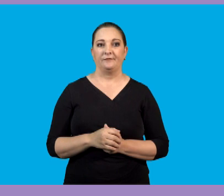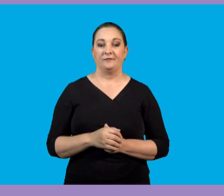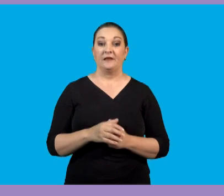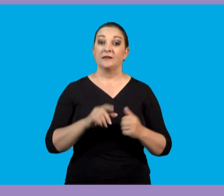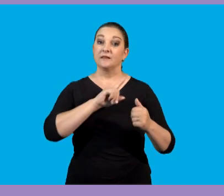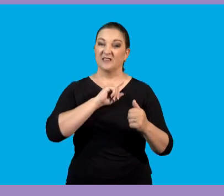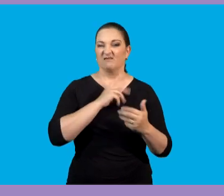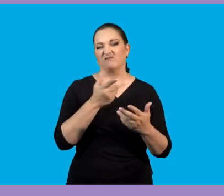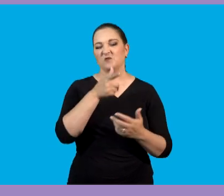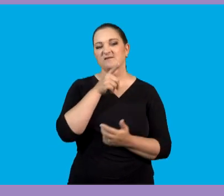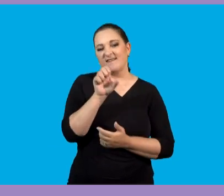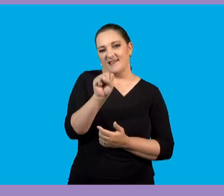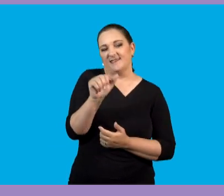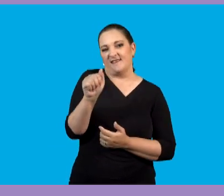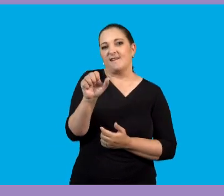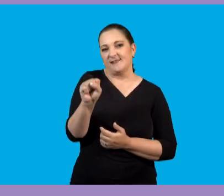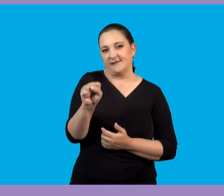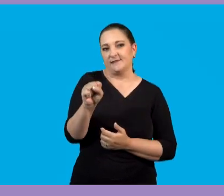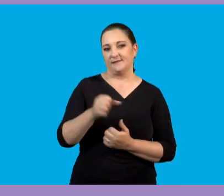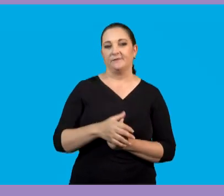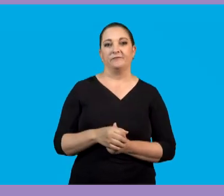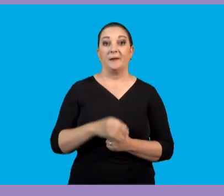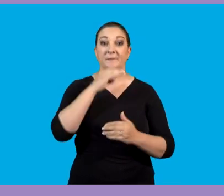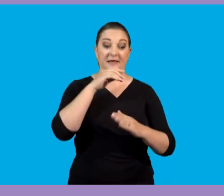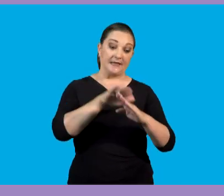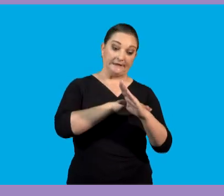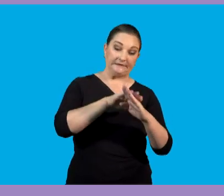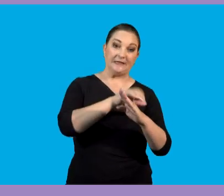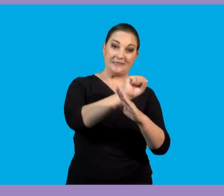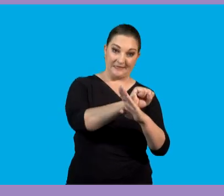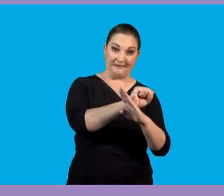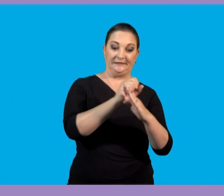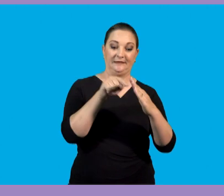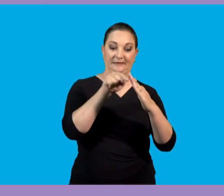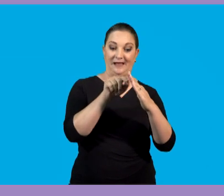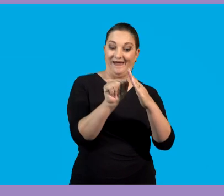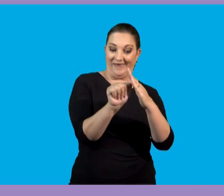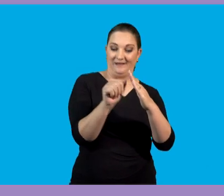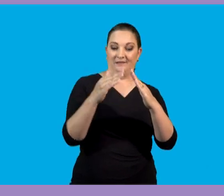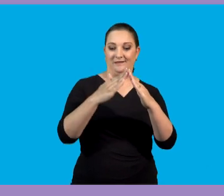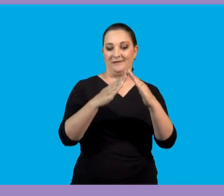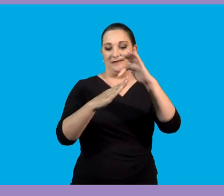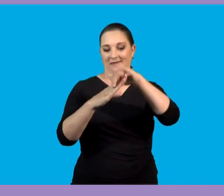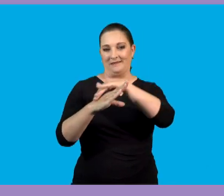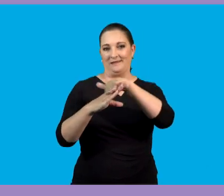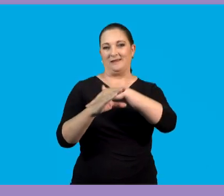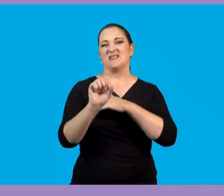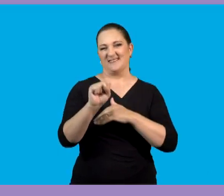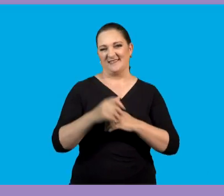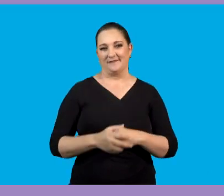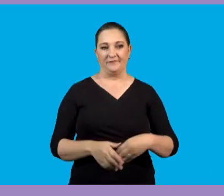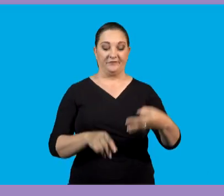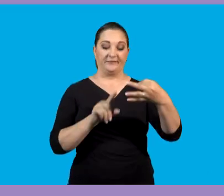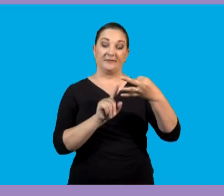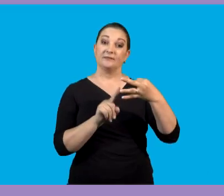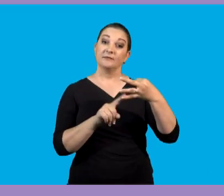by an S, an A, and an S. So it is two sides and the angle included.